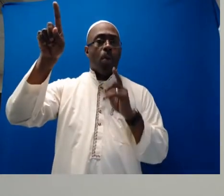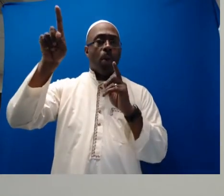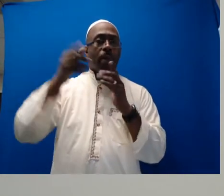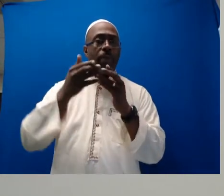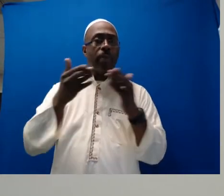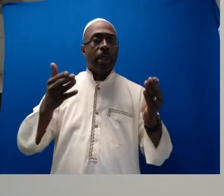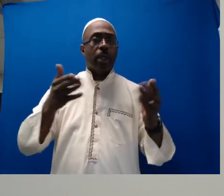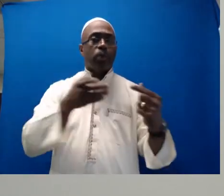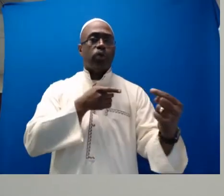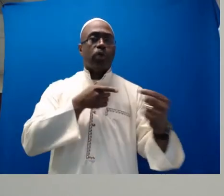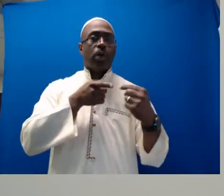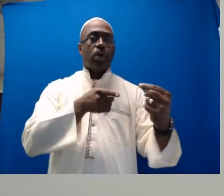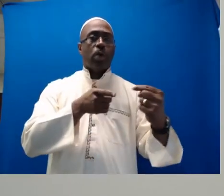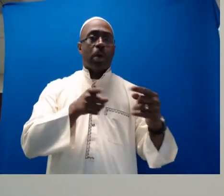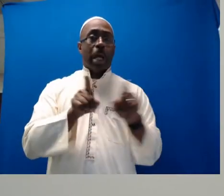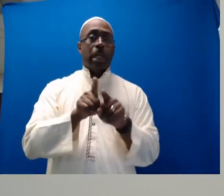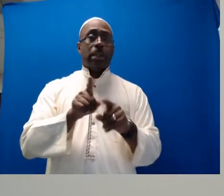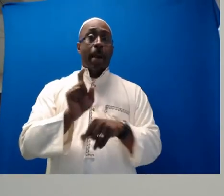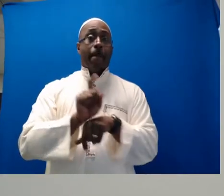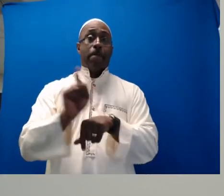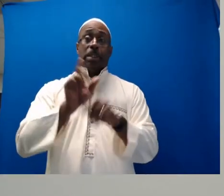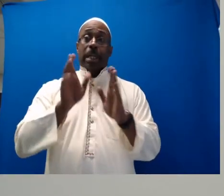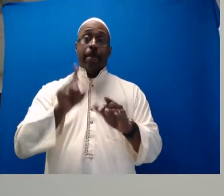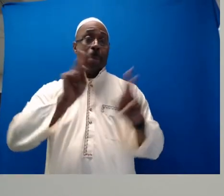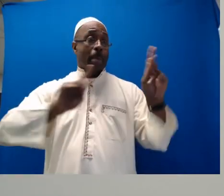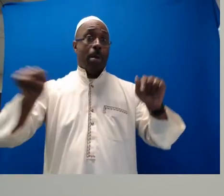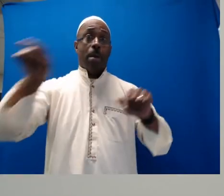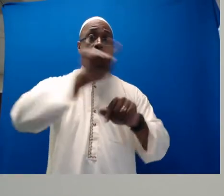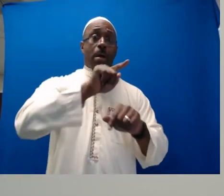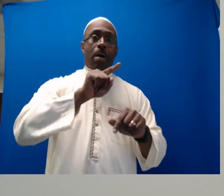much as Muslims is following orders, following directions.